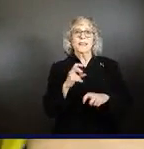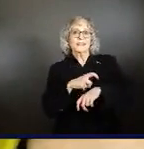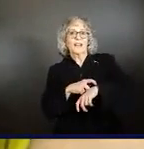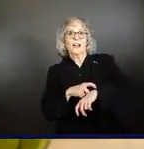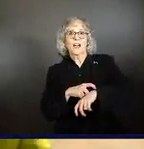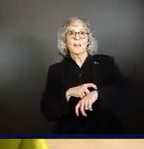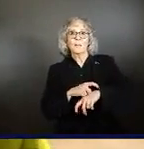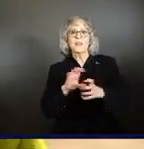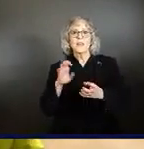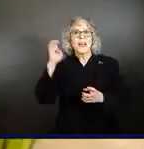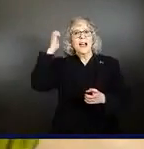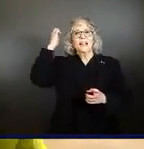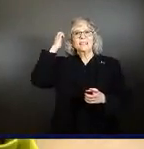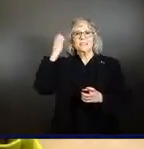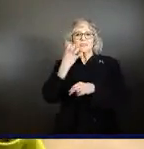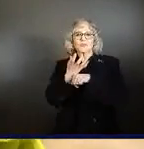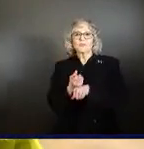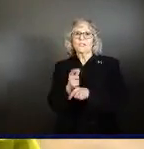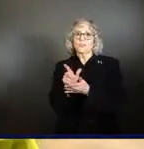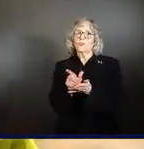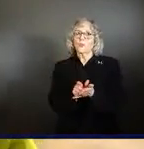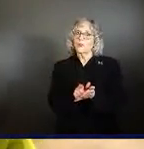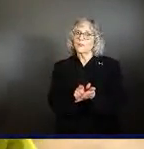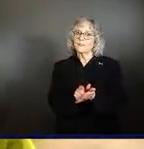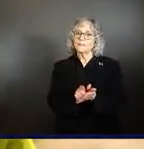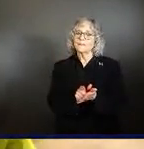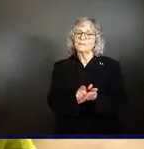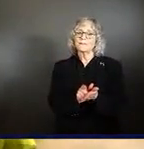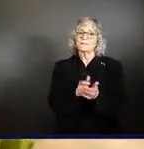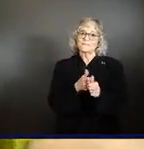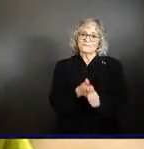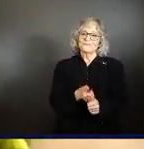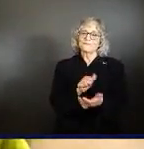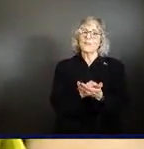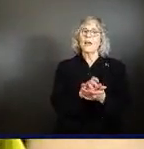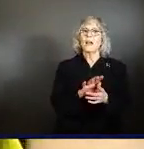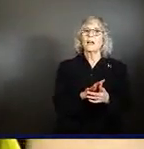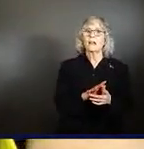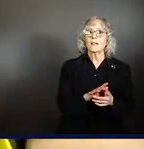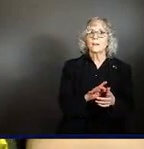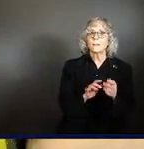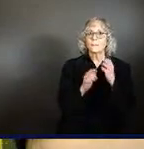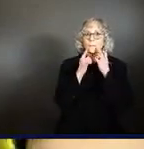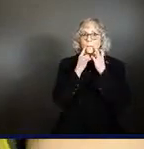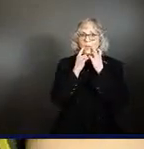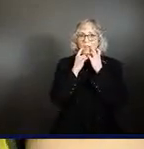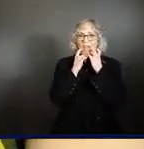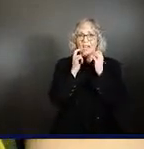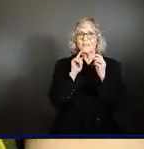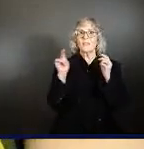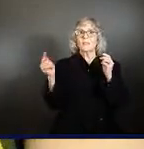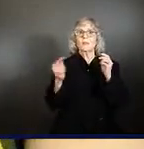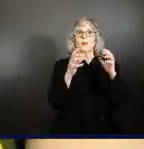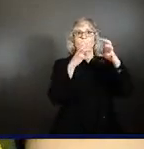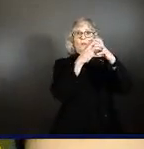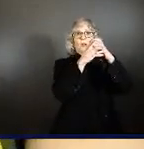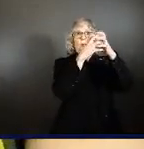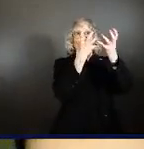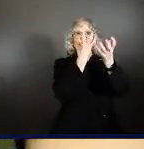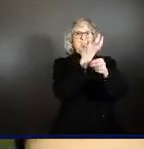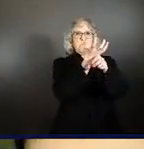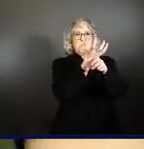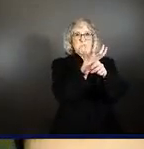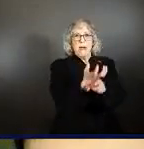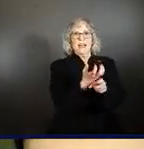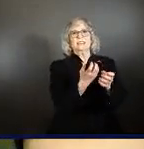to Einstein's gravitational laws. And so things that are behind a massive object,